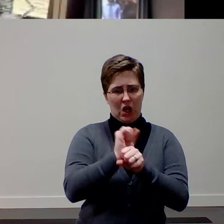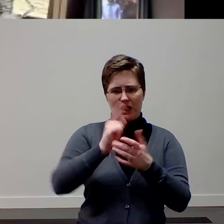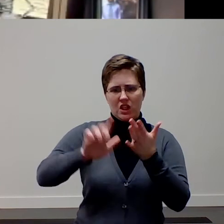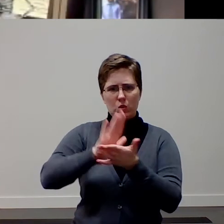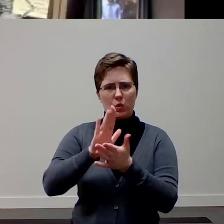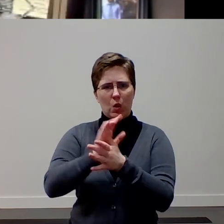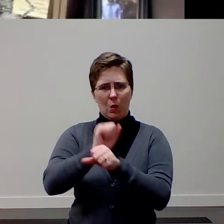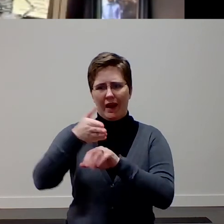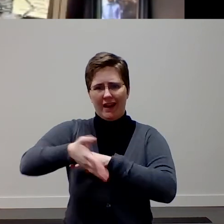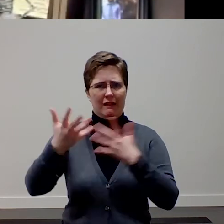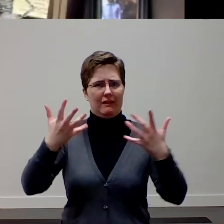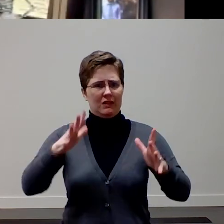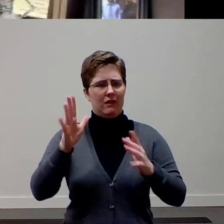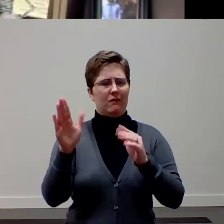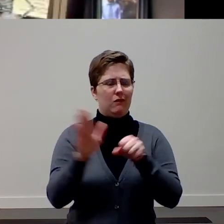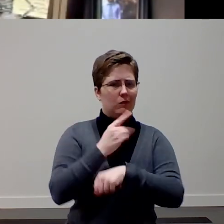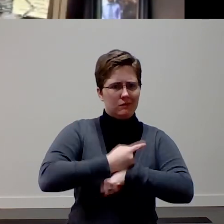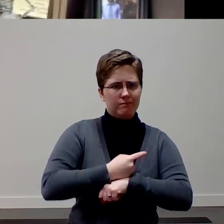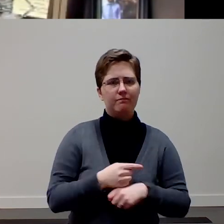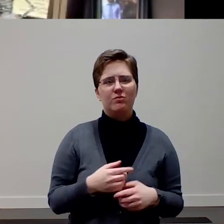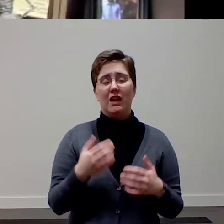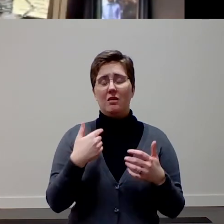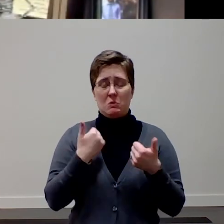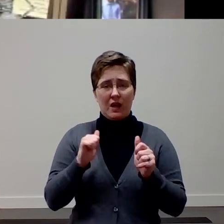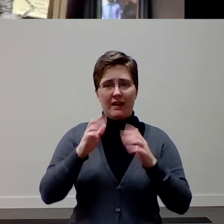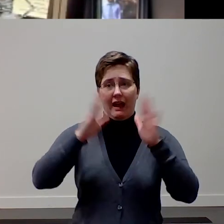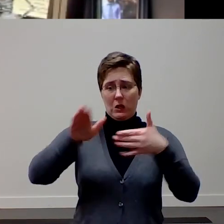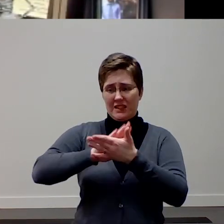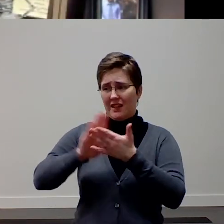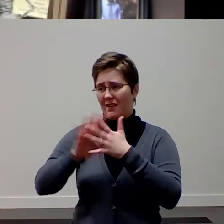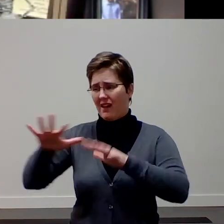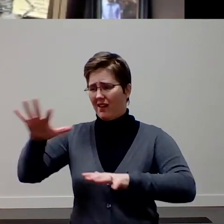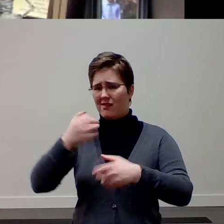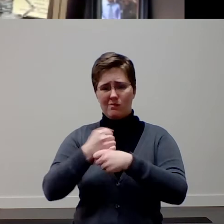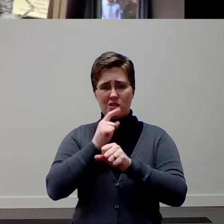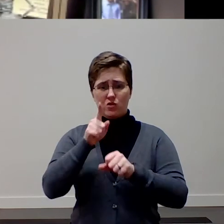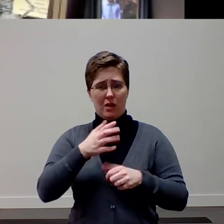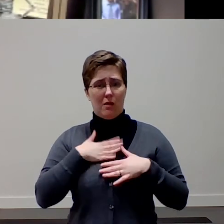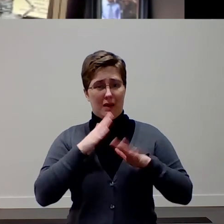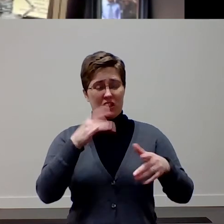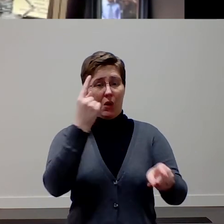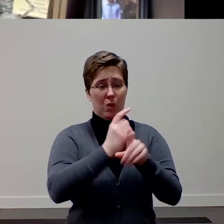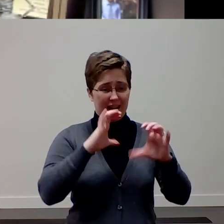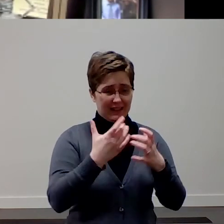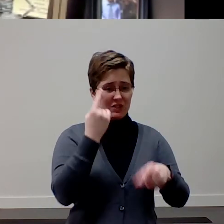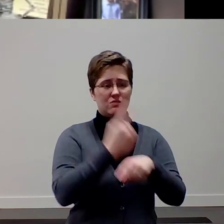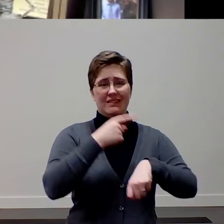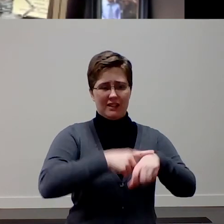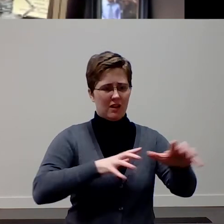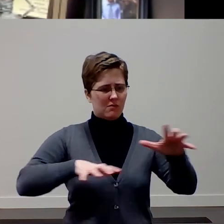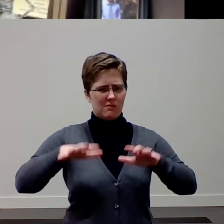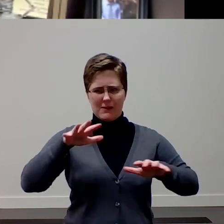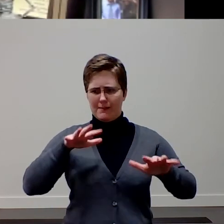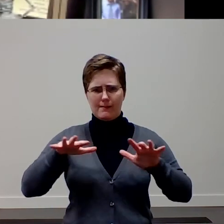a great thing to see. So let's keep it moving. Again, obviously you're going to be hearing from us within the next couple of days or whatever that may be.